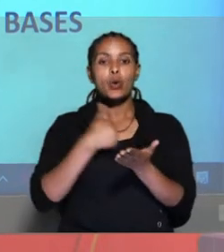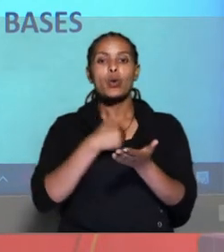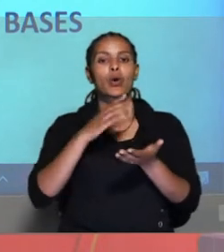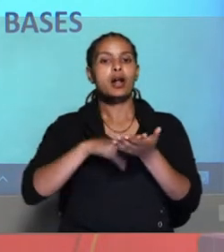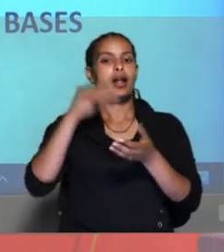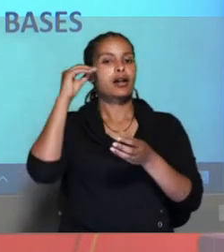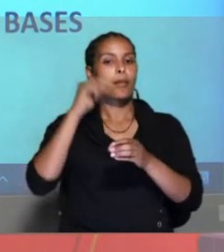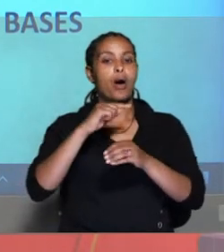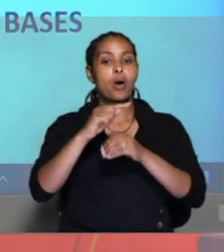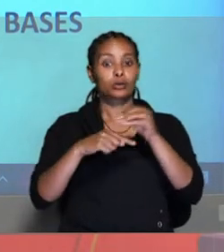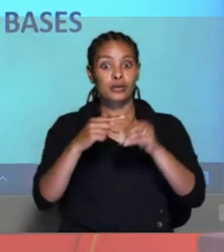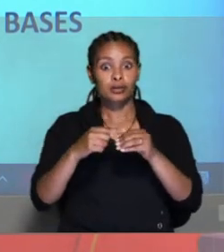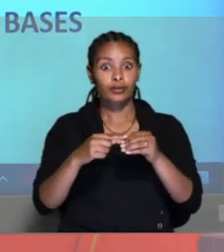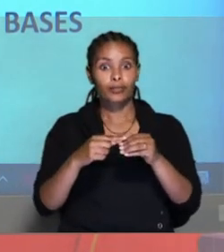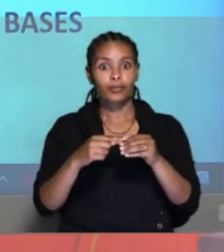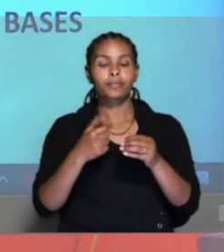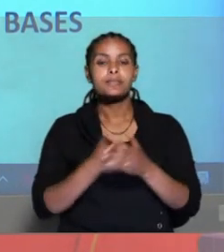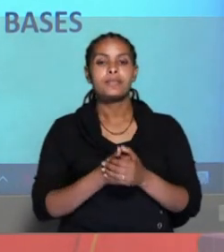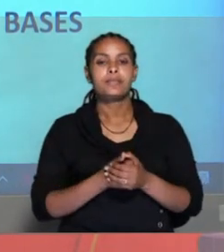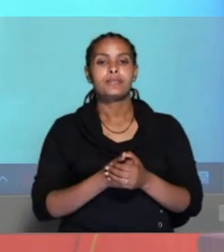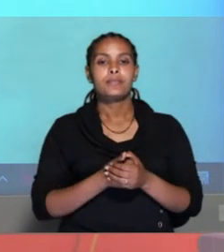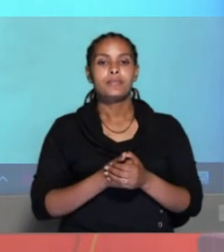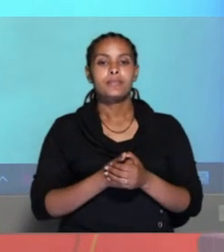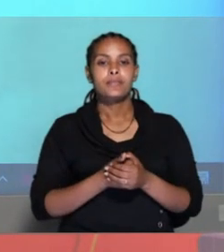learn about